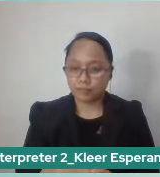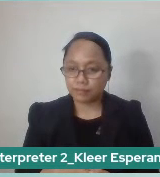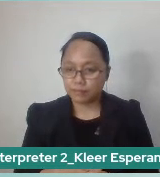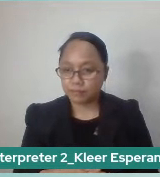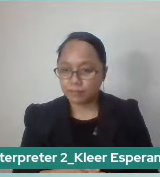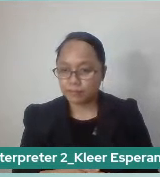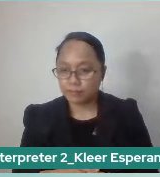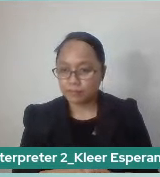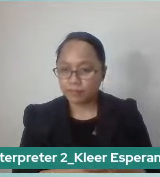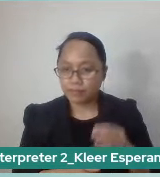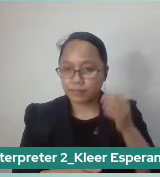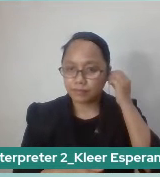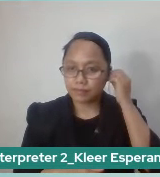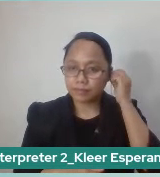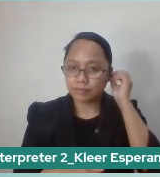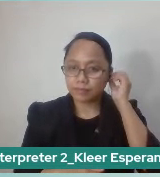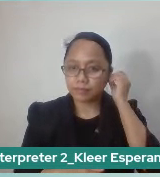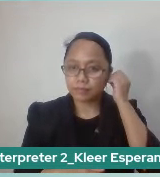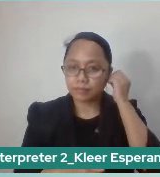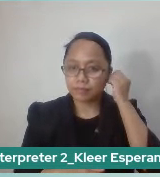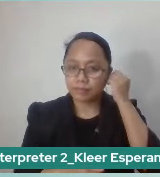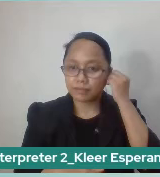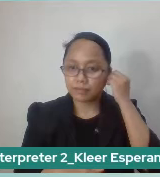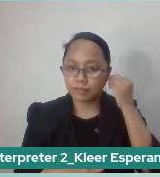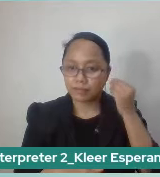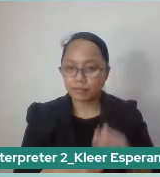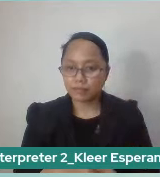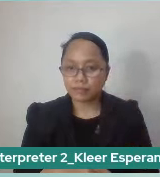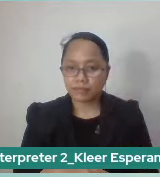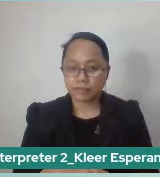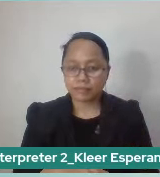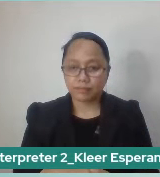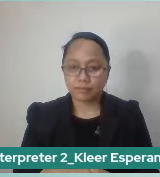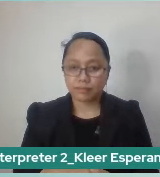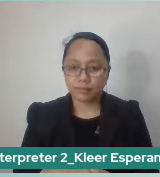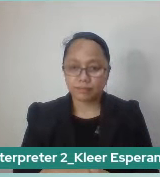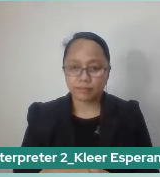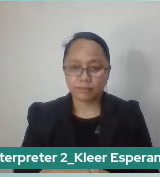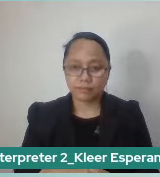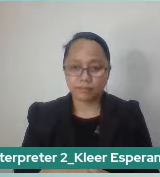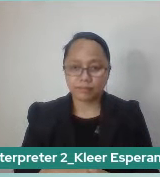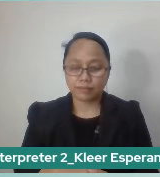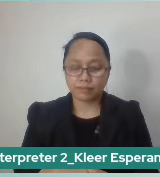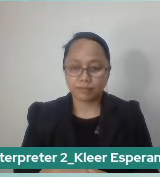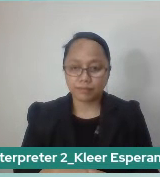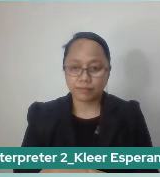then the recommendation is made based on the result.